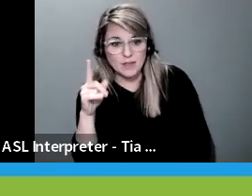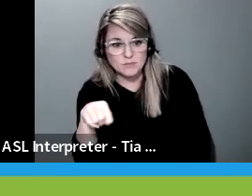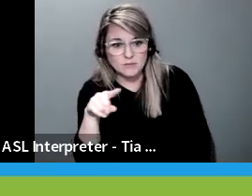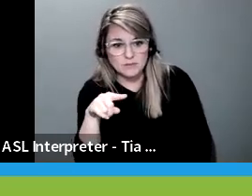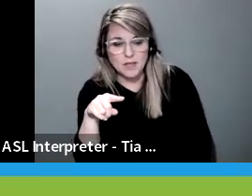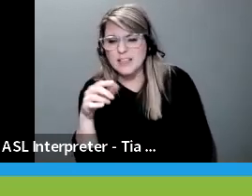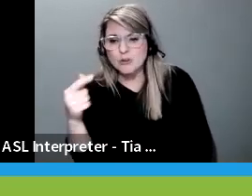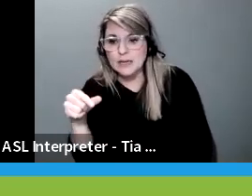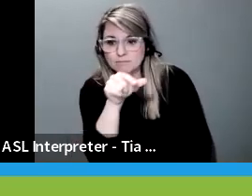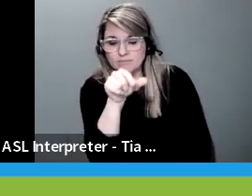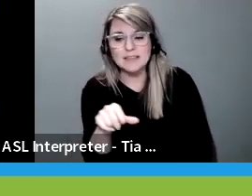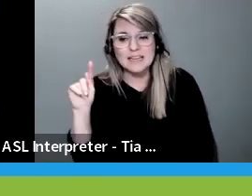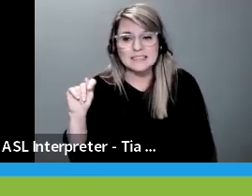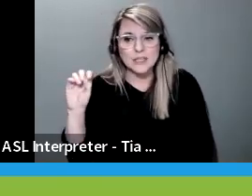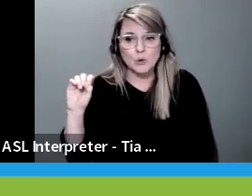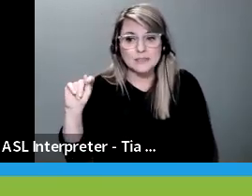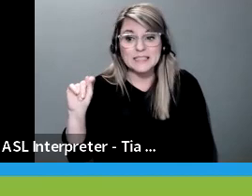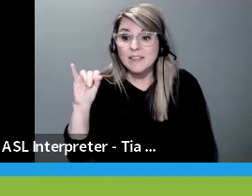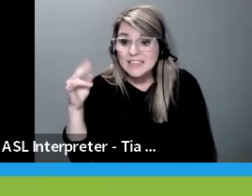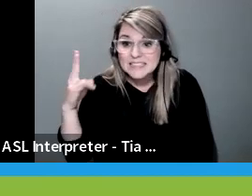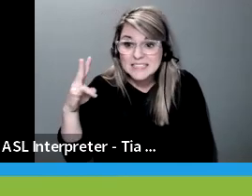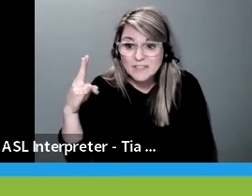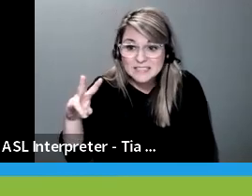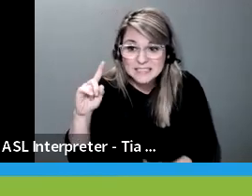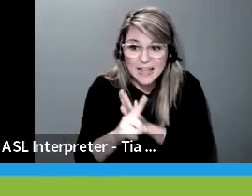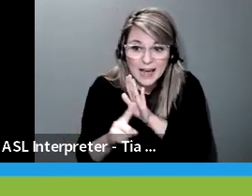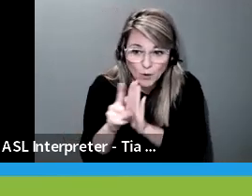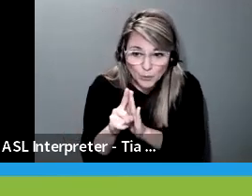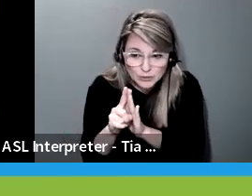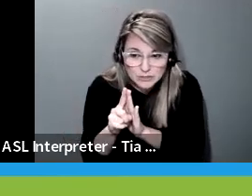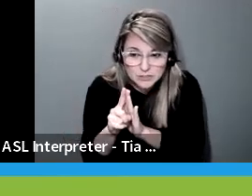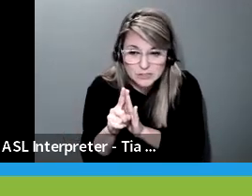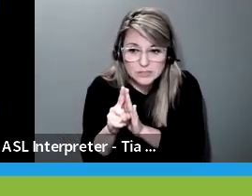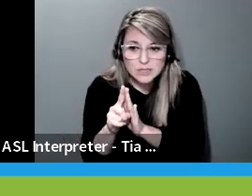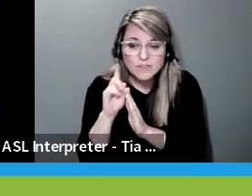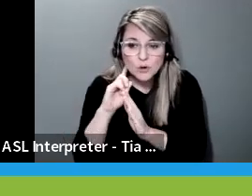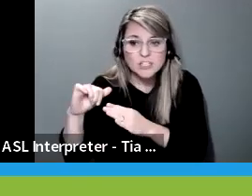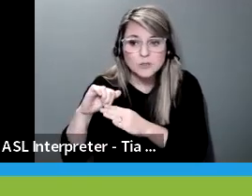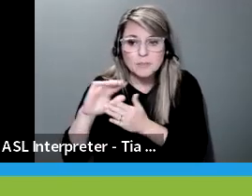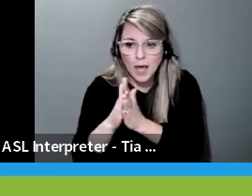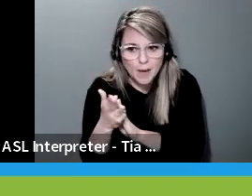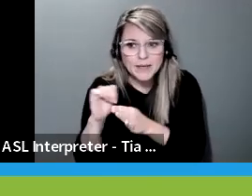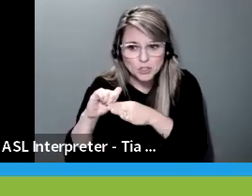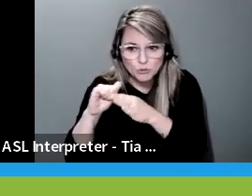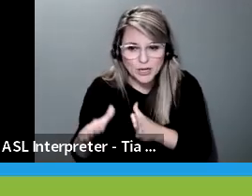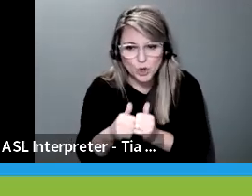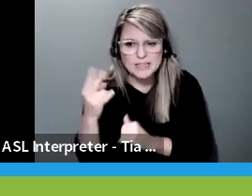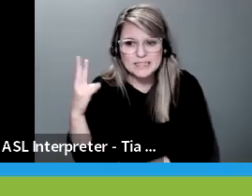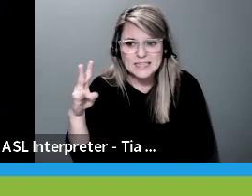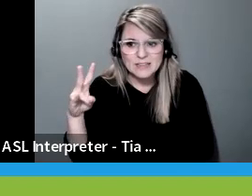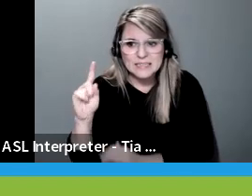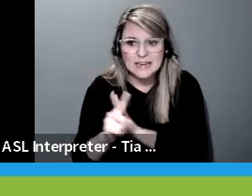the TOT, that is 17 hours worth of training. Okay, so we thank you for your